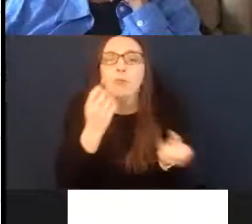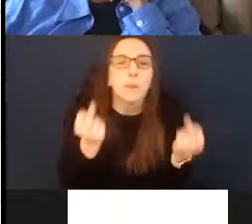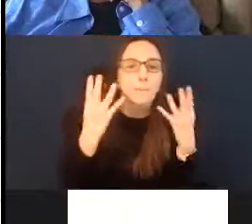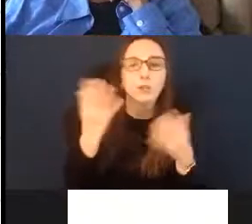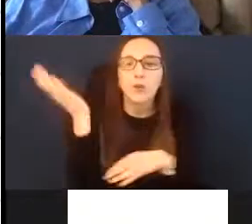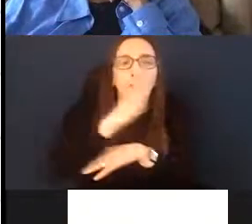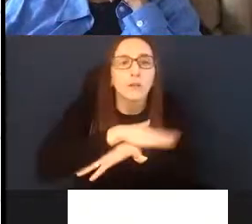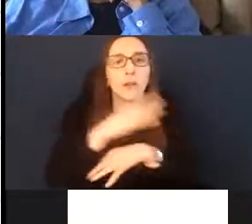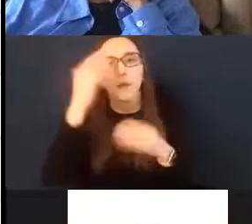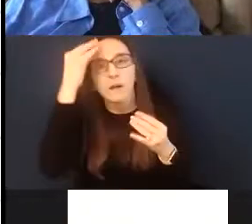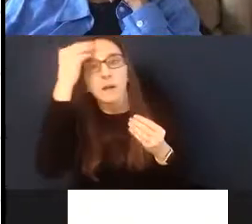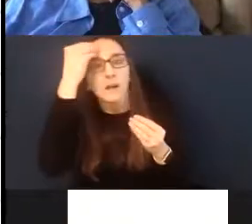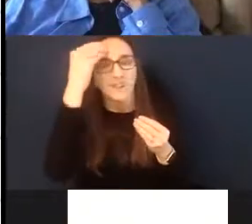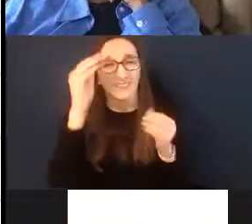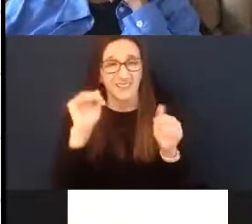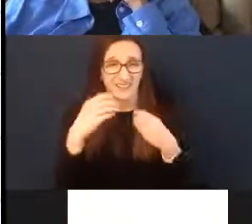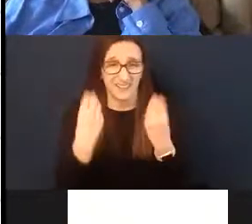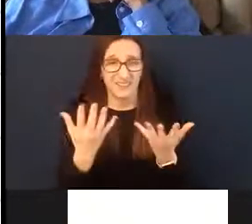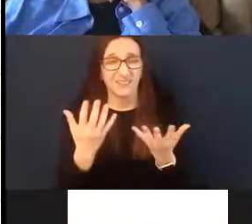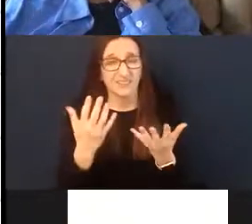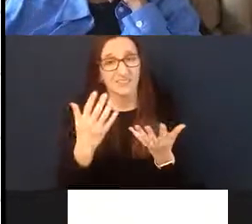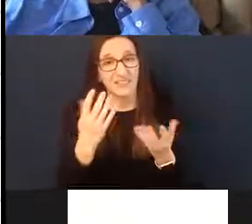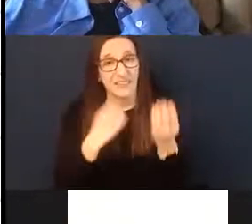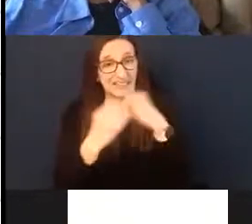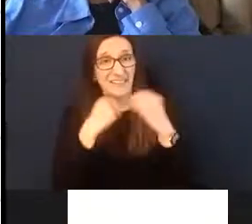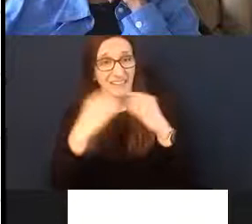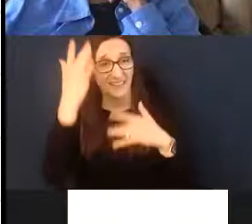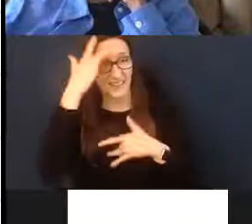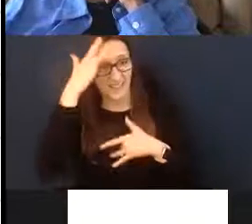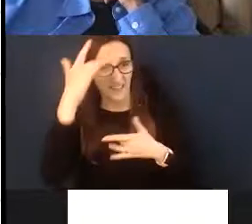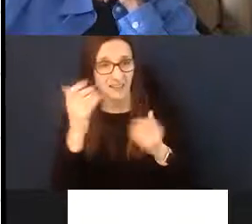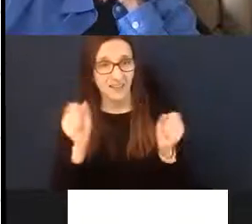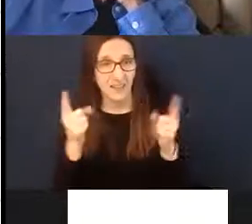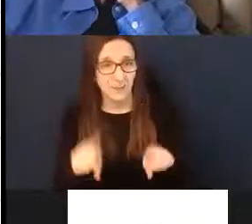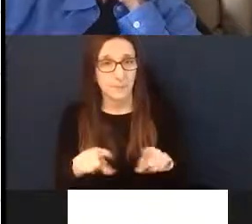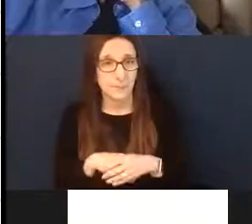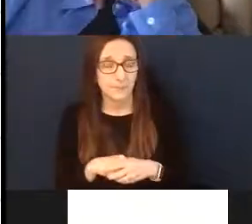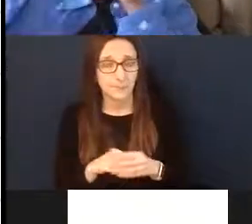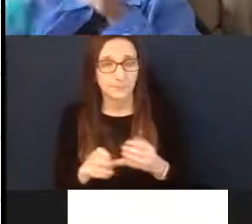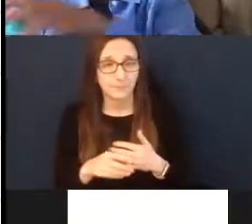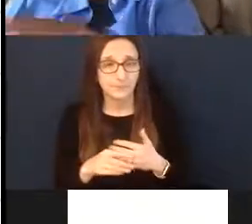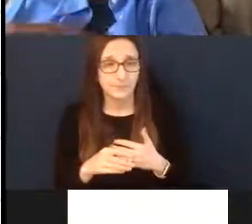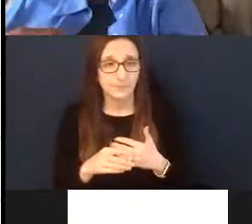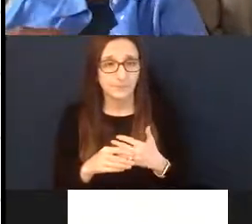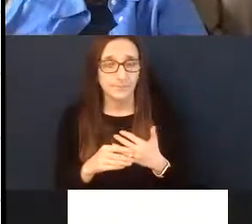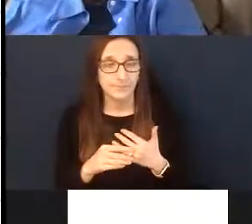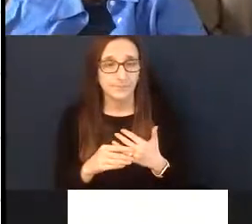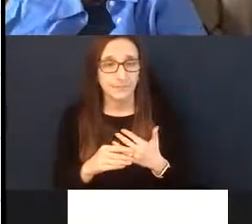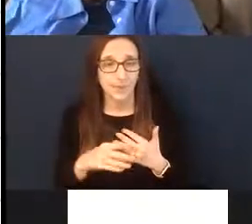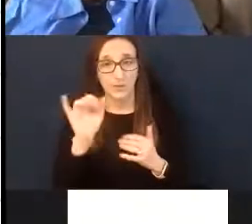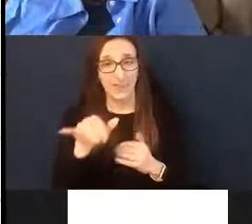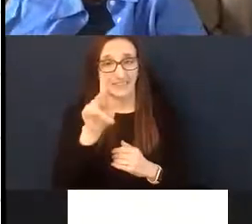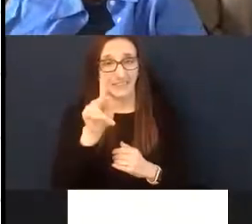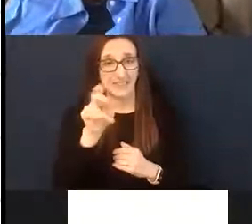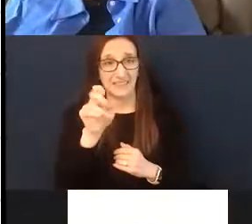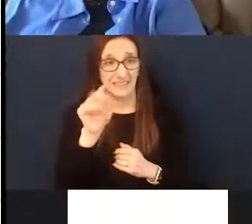causing disordered eating or eating disorders to develop. So that's kind of like my brief overview of the ketogenic